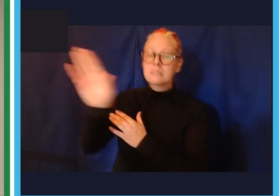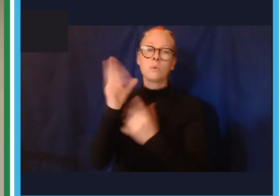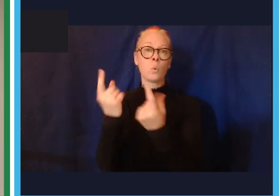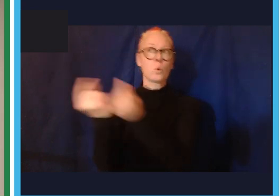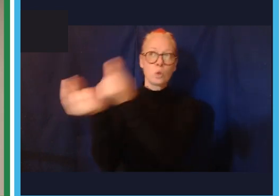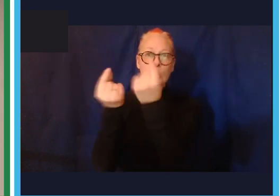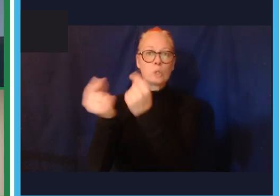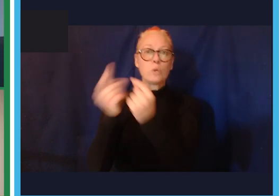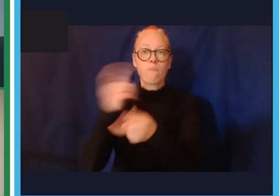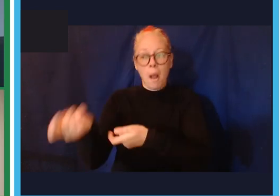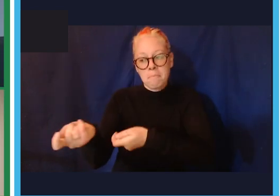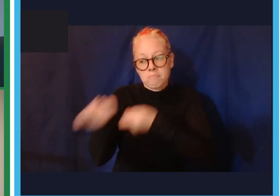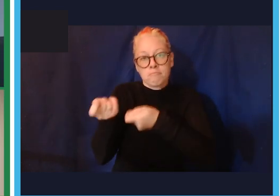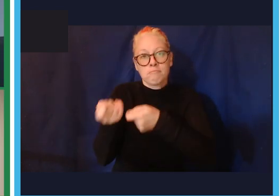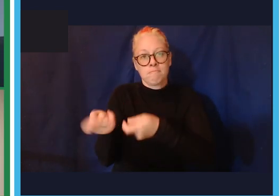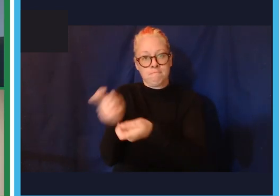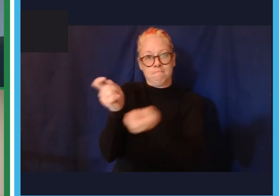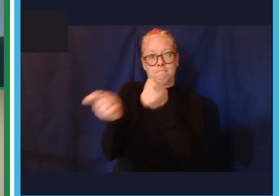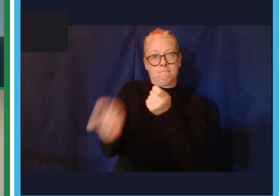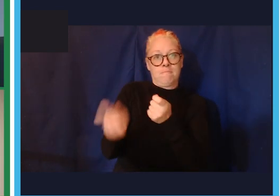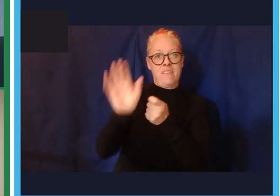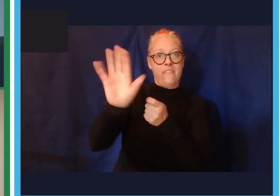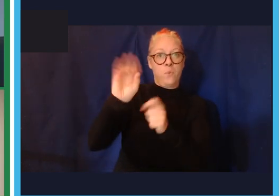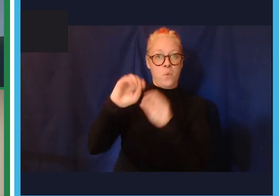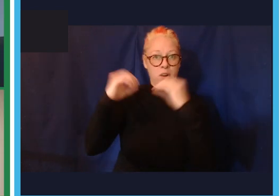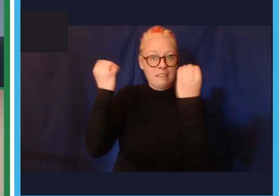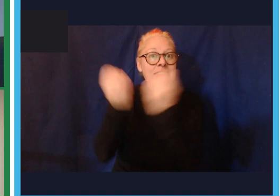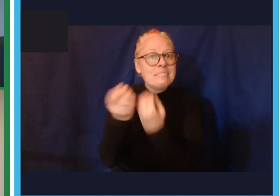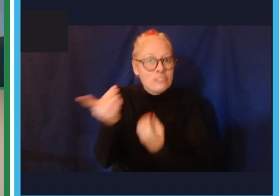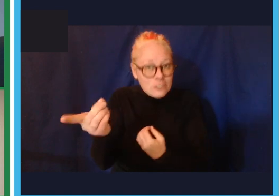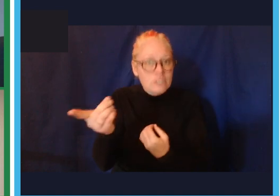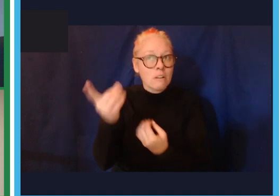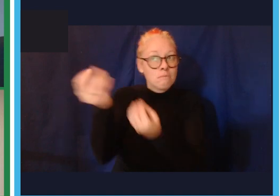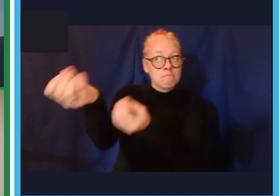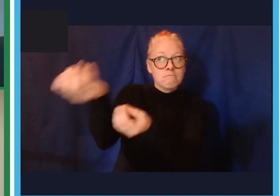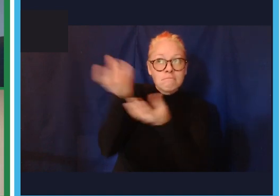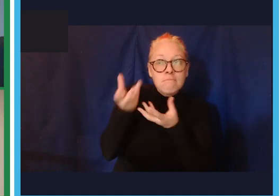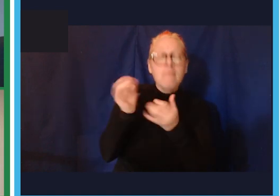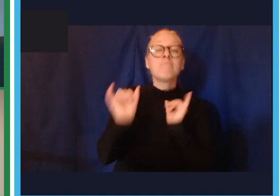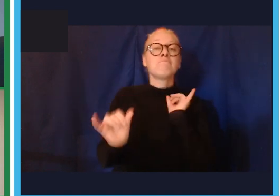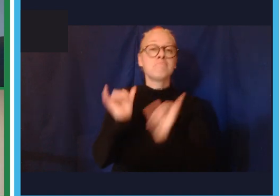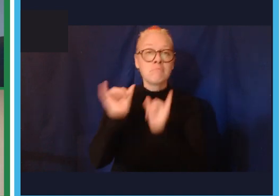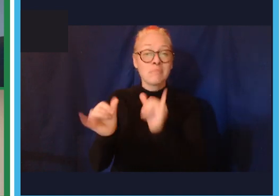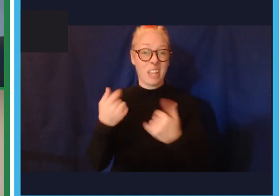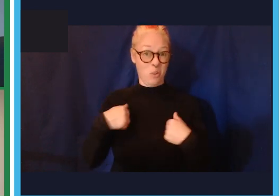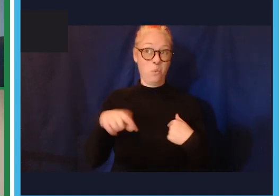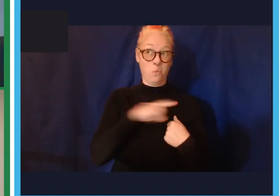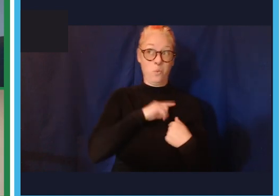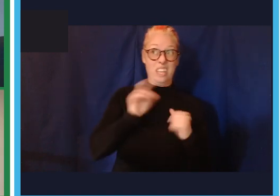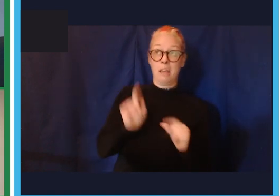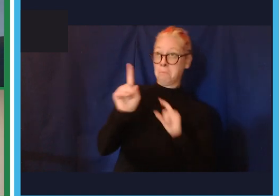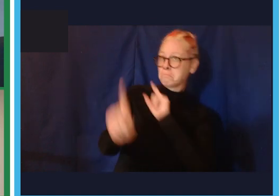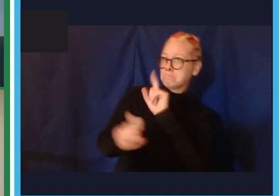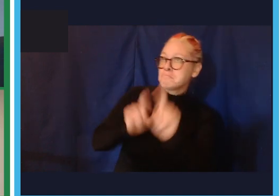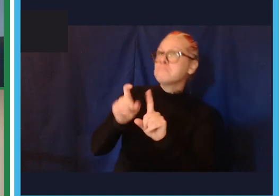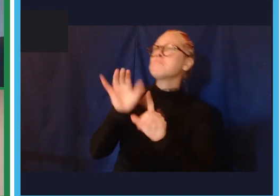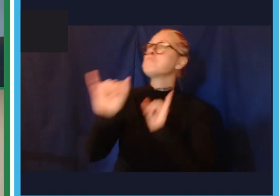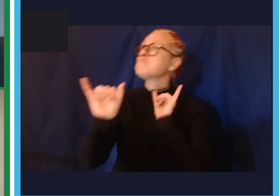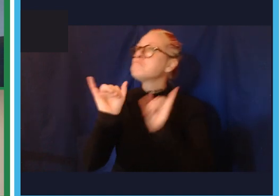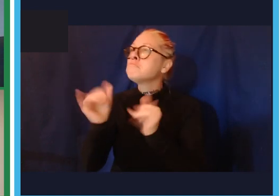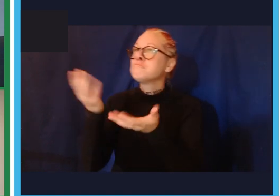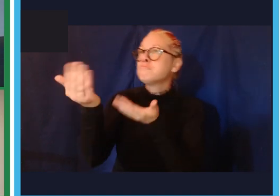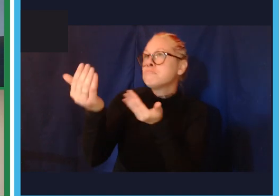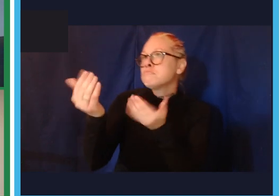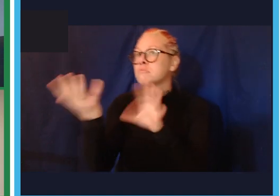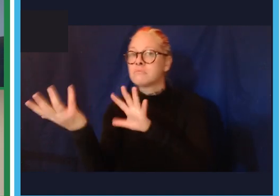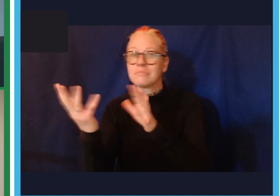yeah, it was a phenomenal experience and remains an incredible working relationship to this day. Right. And it's great. It's just community in a way